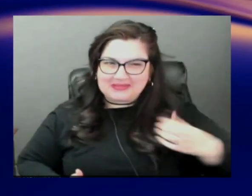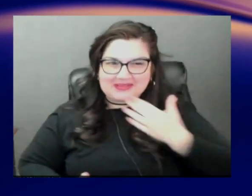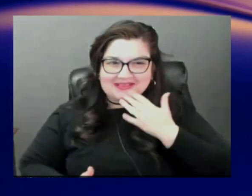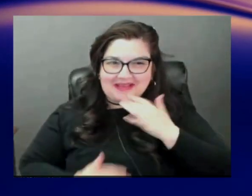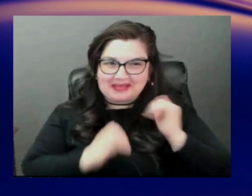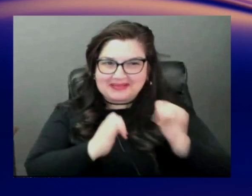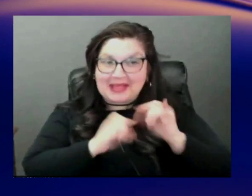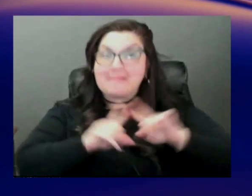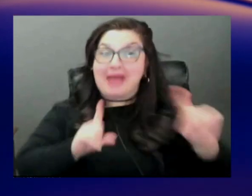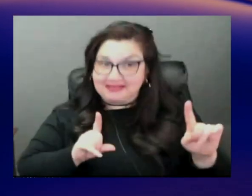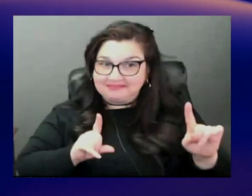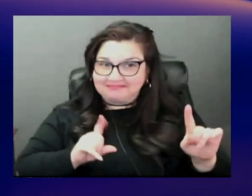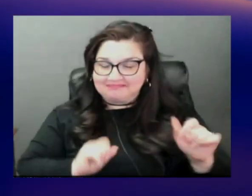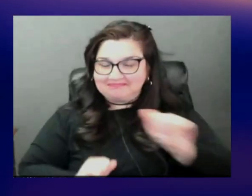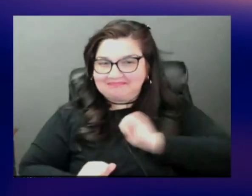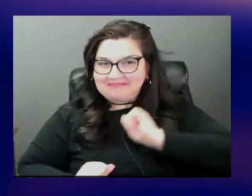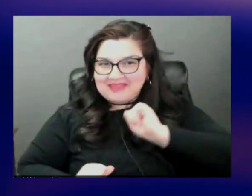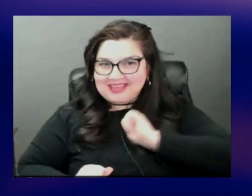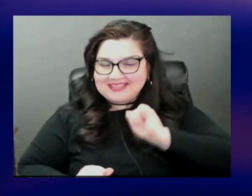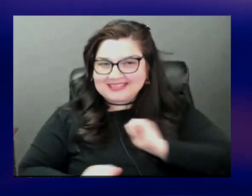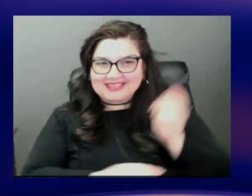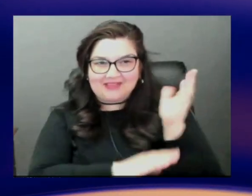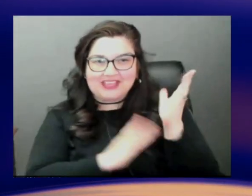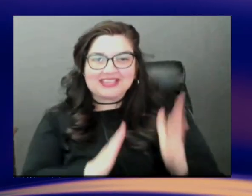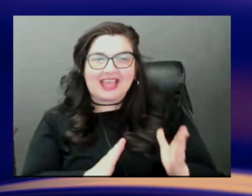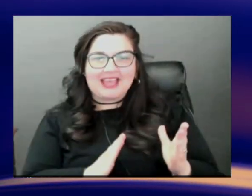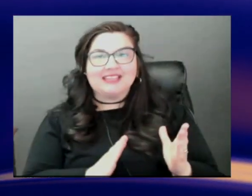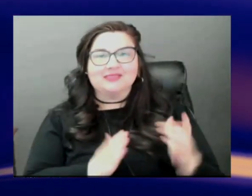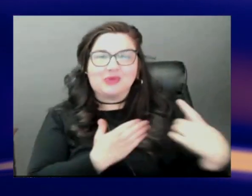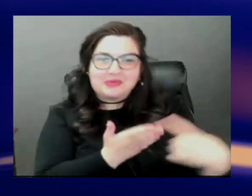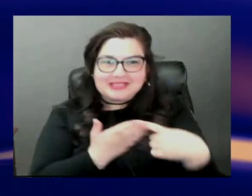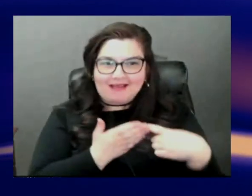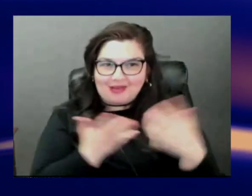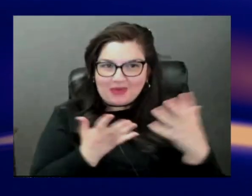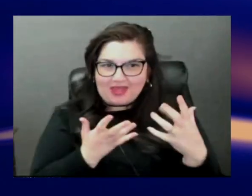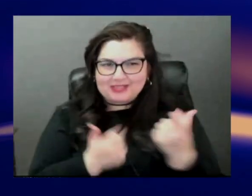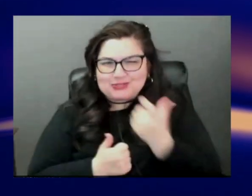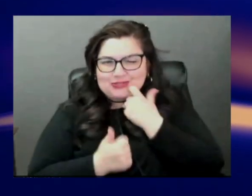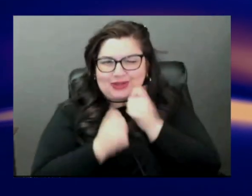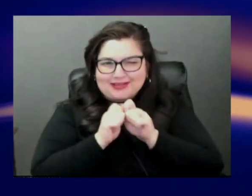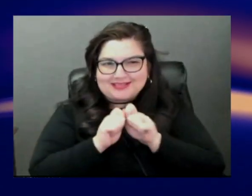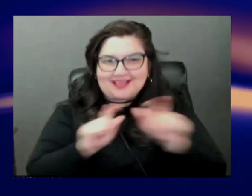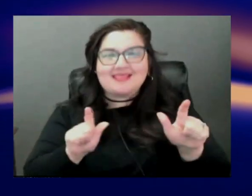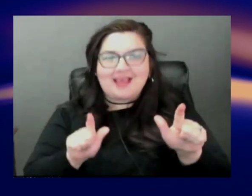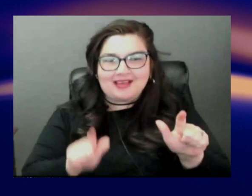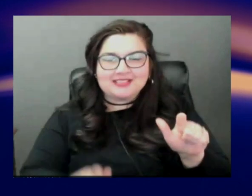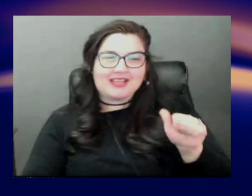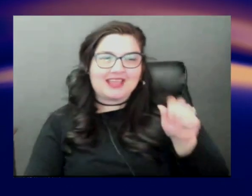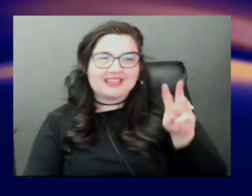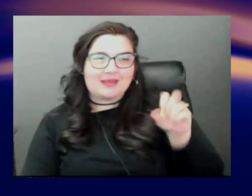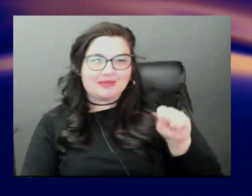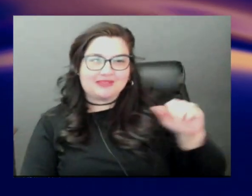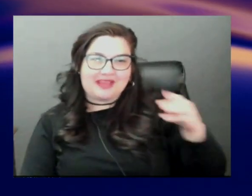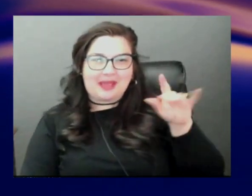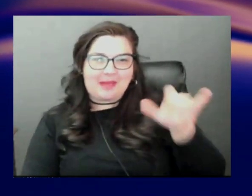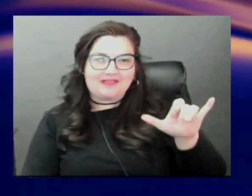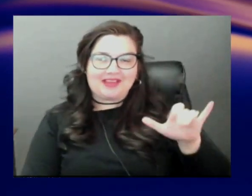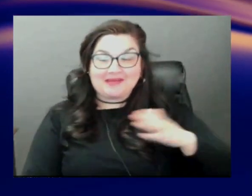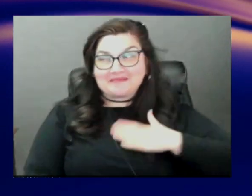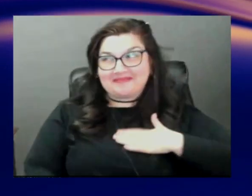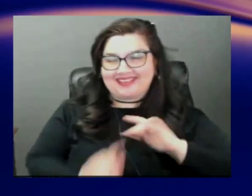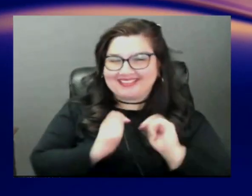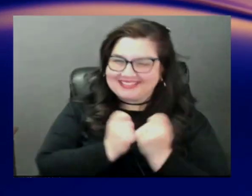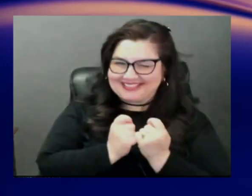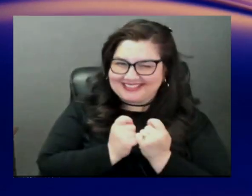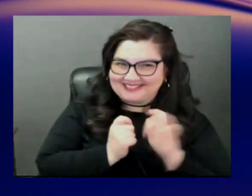about something that has just launched, which is AWS Amplify. My team, we have launched